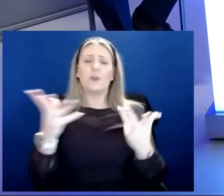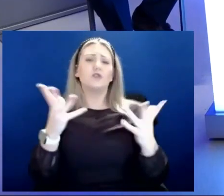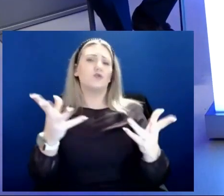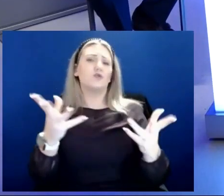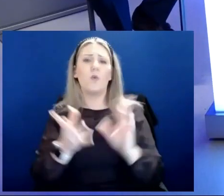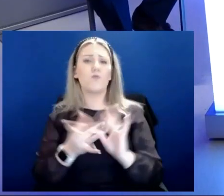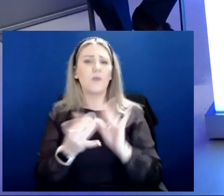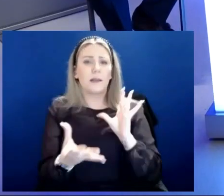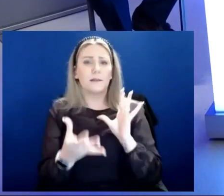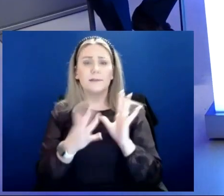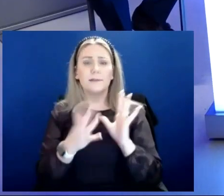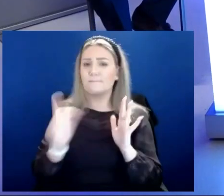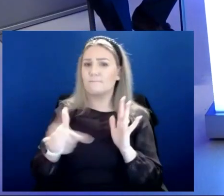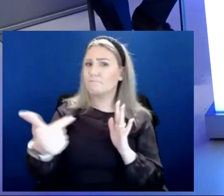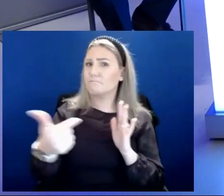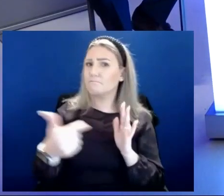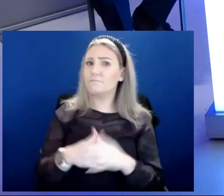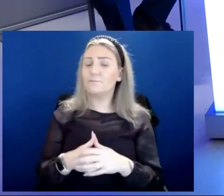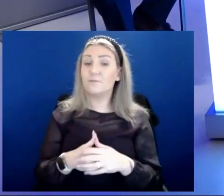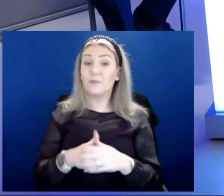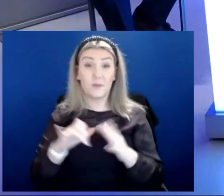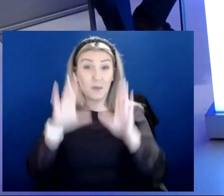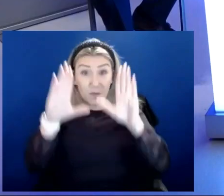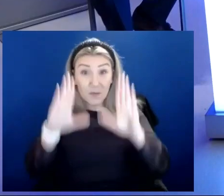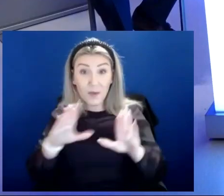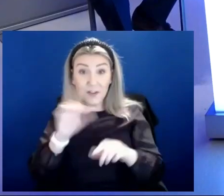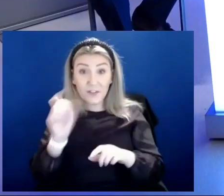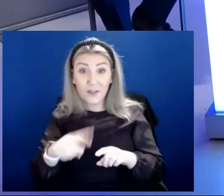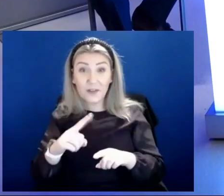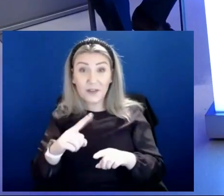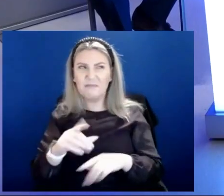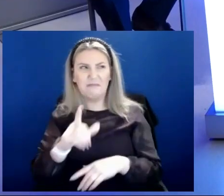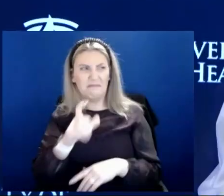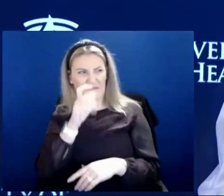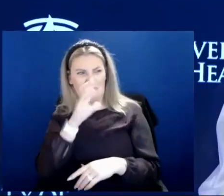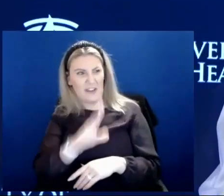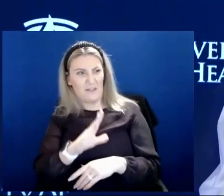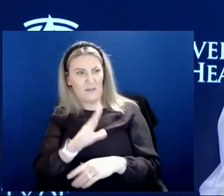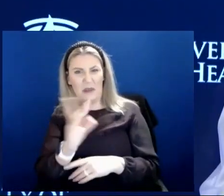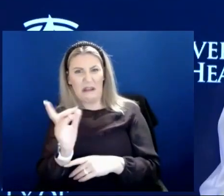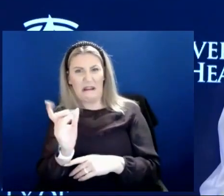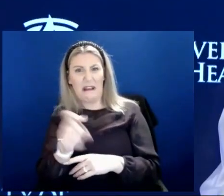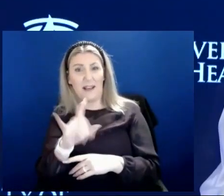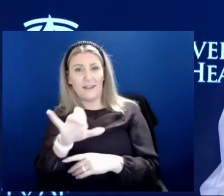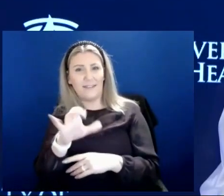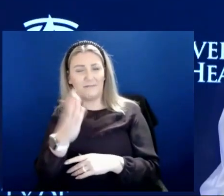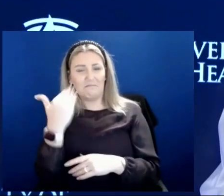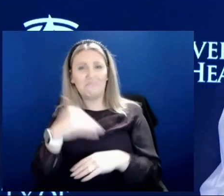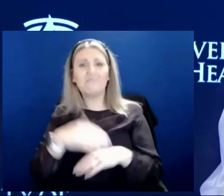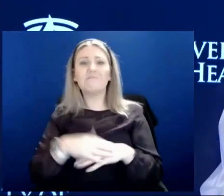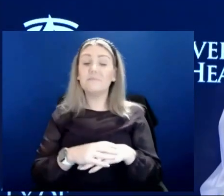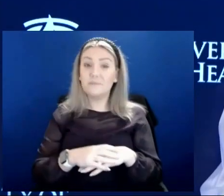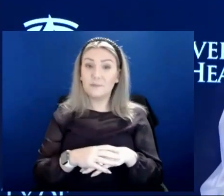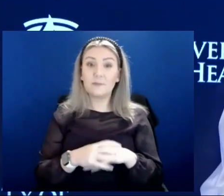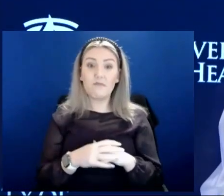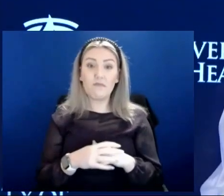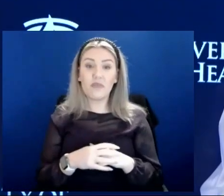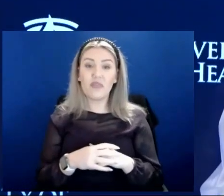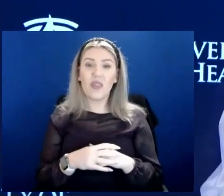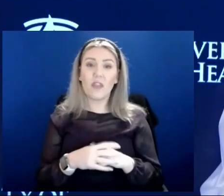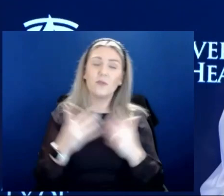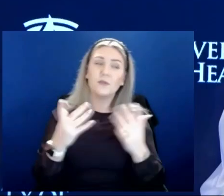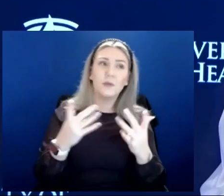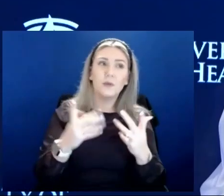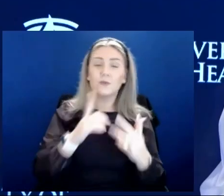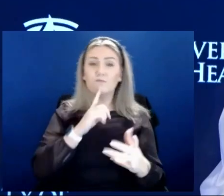Lassen? Well, it's a great question. I'm not sure I've ever been asked that before. All right. But I think in a word, for me, it's really